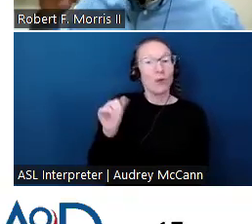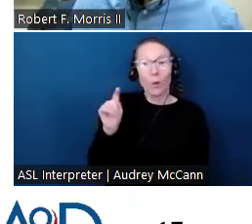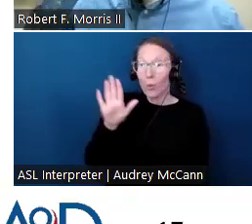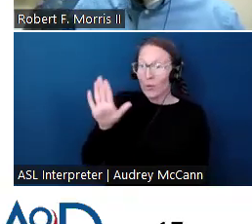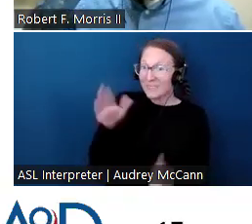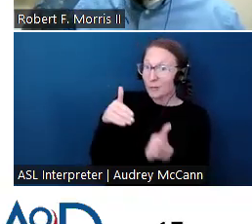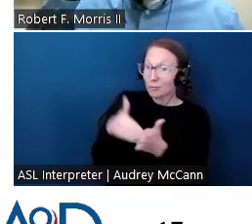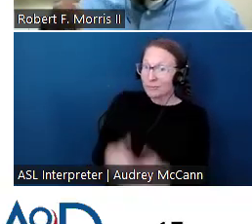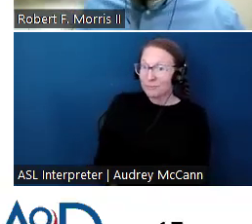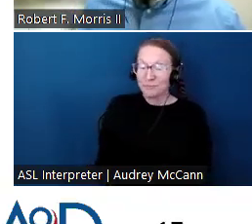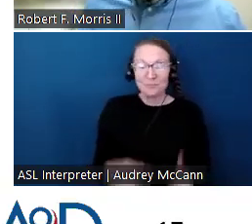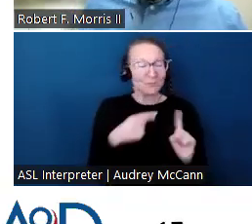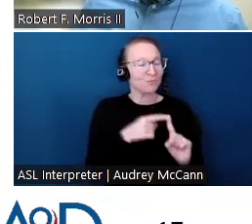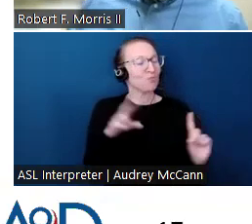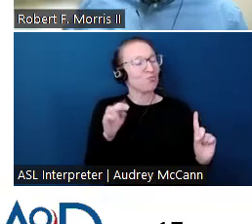Yes,